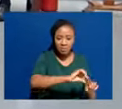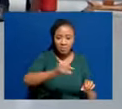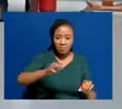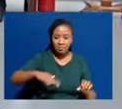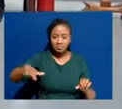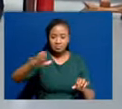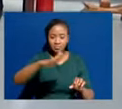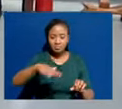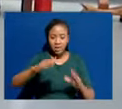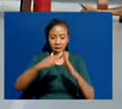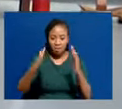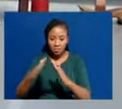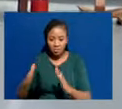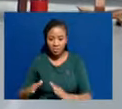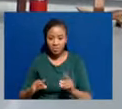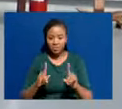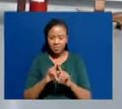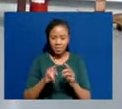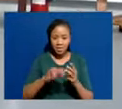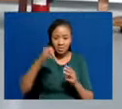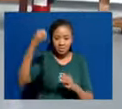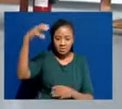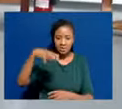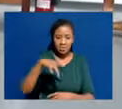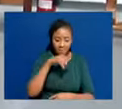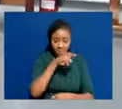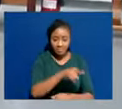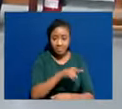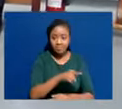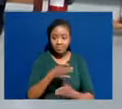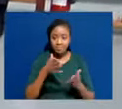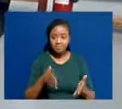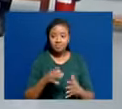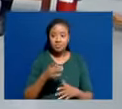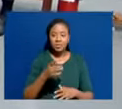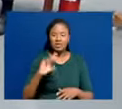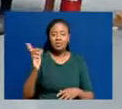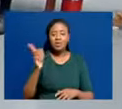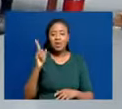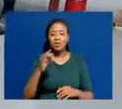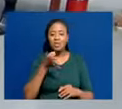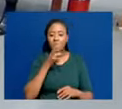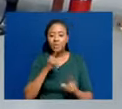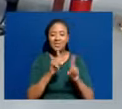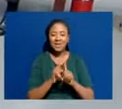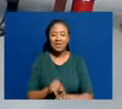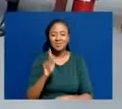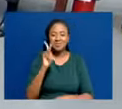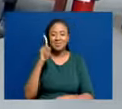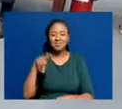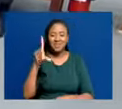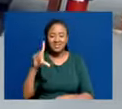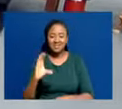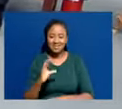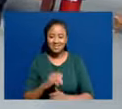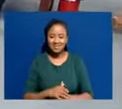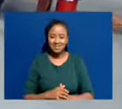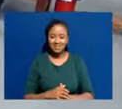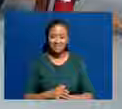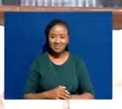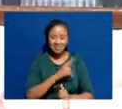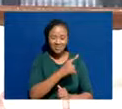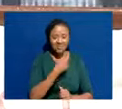water, and electricity. She's now Nairobi Water and Kenya Power. In one. In one. And so what she